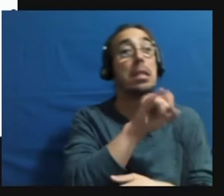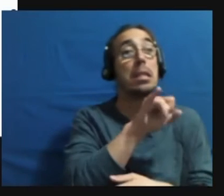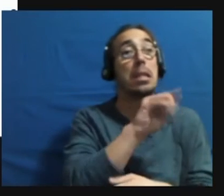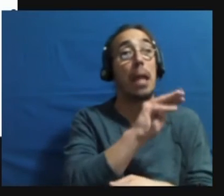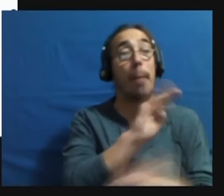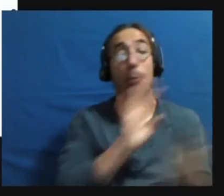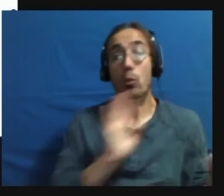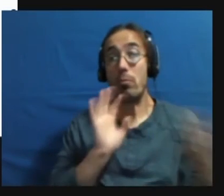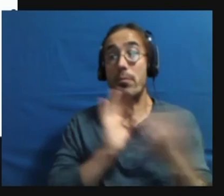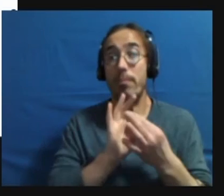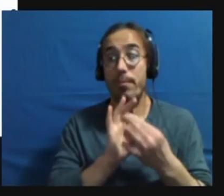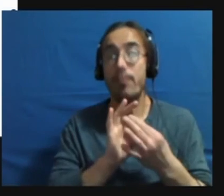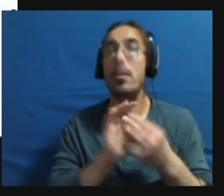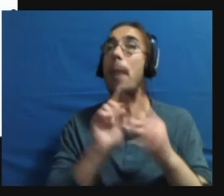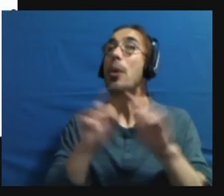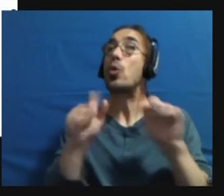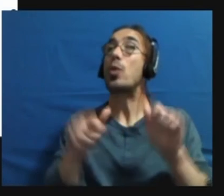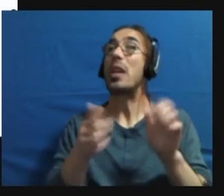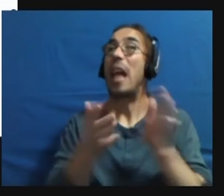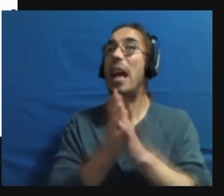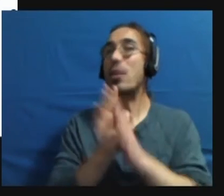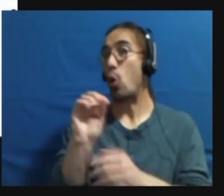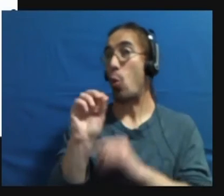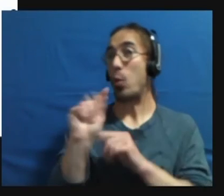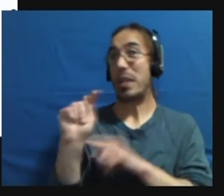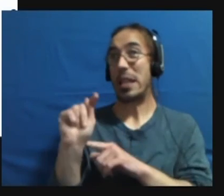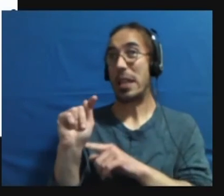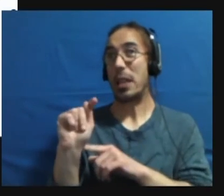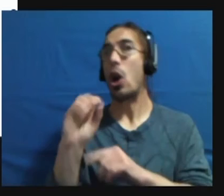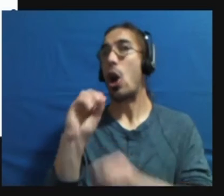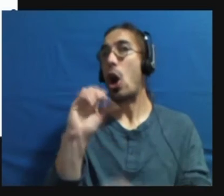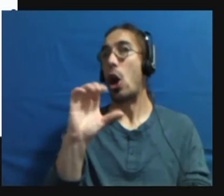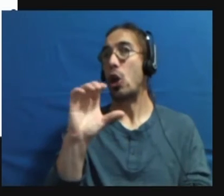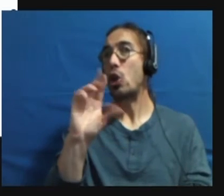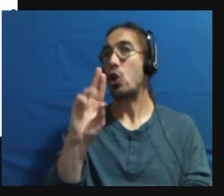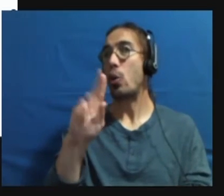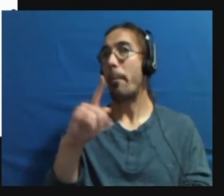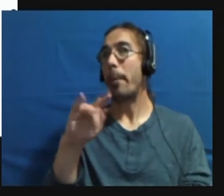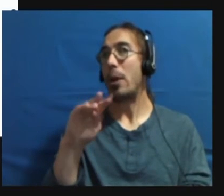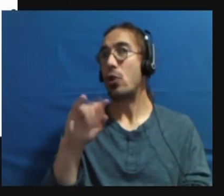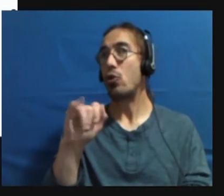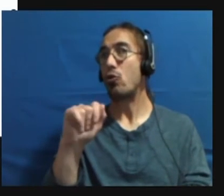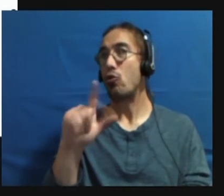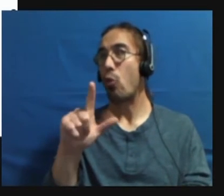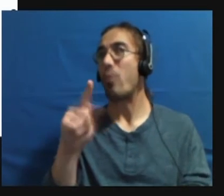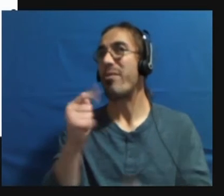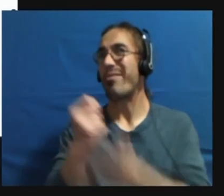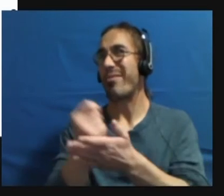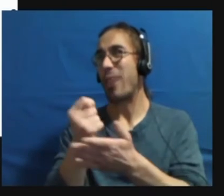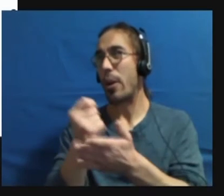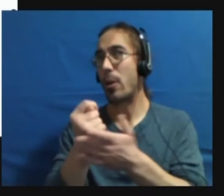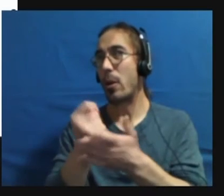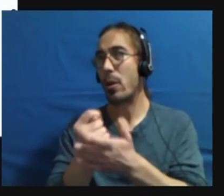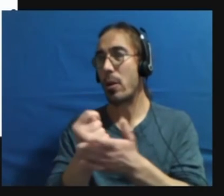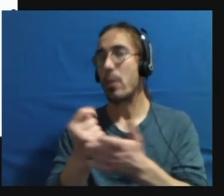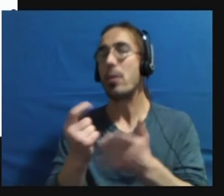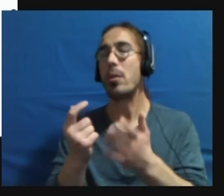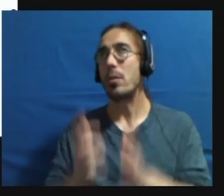with an OT. They might have a lot of, or occupational